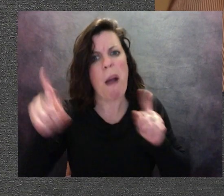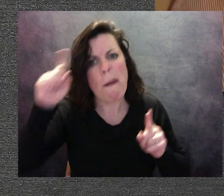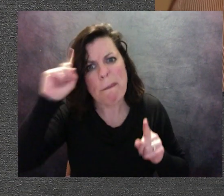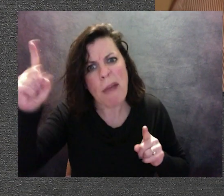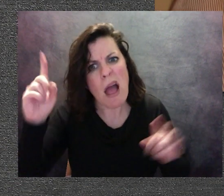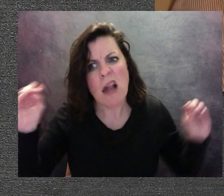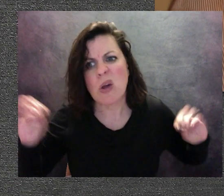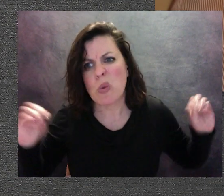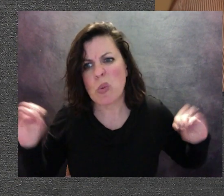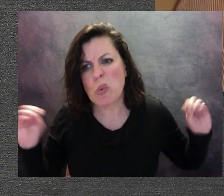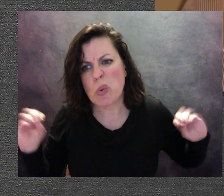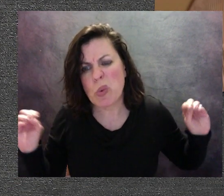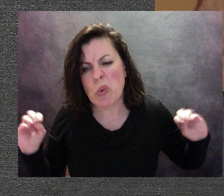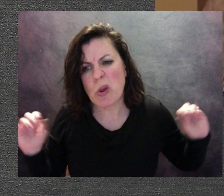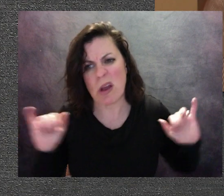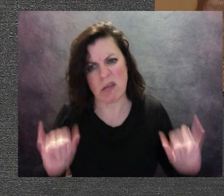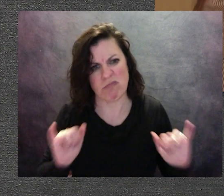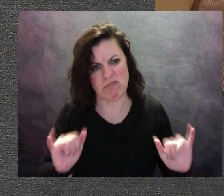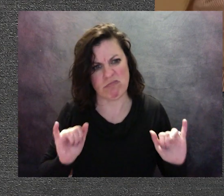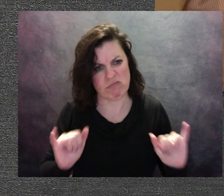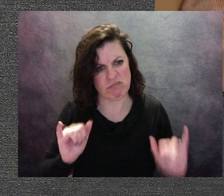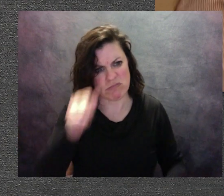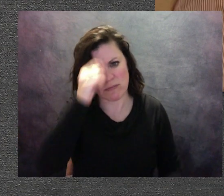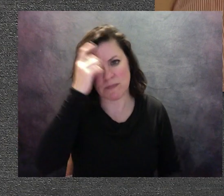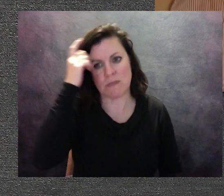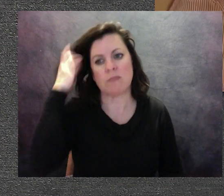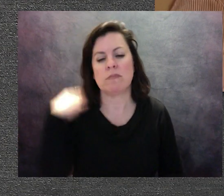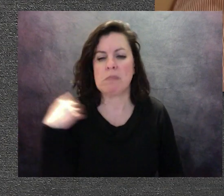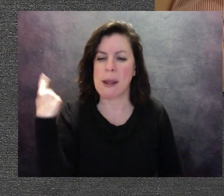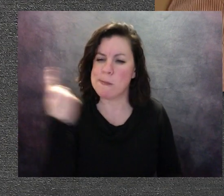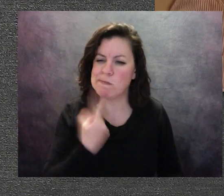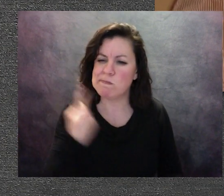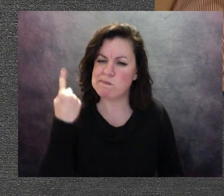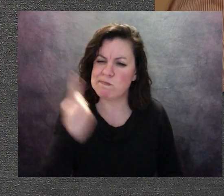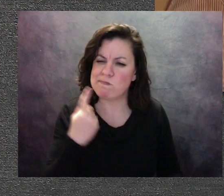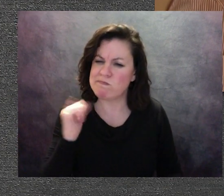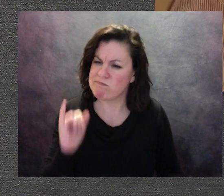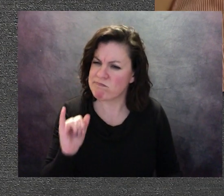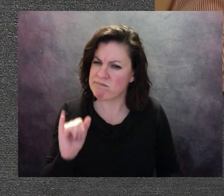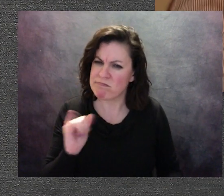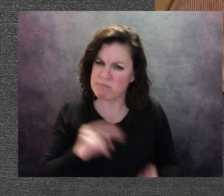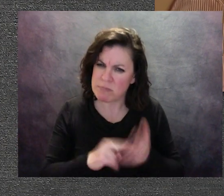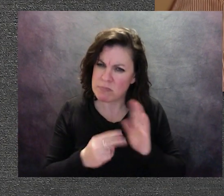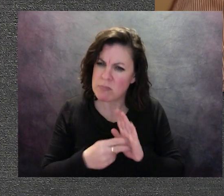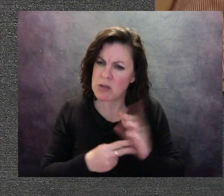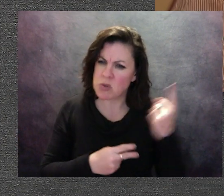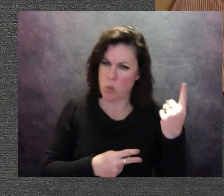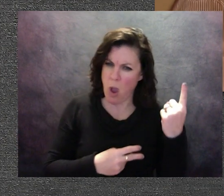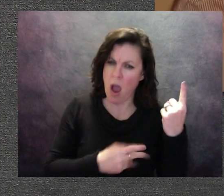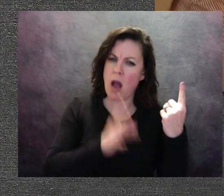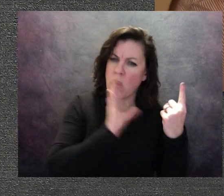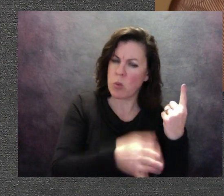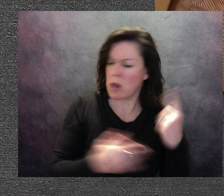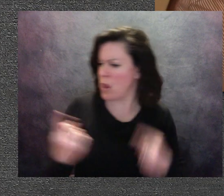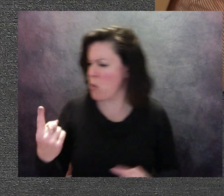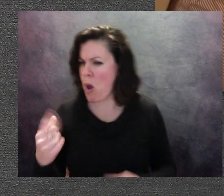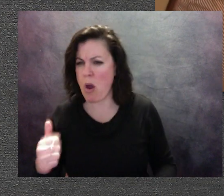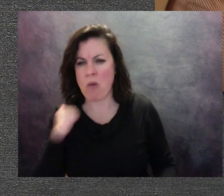penny. He has to take it out with his fingers. The magnet won't even pick it up from his